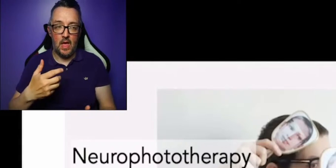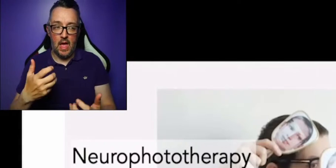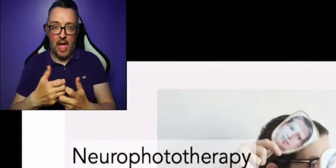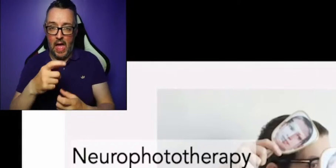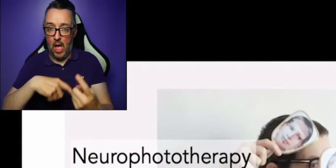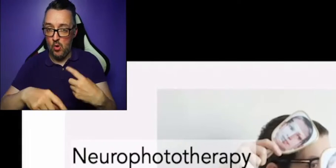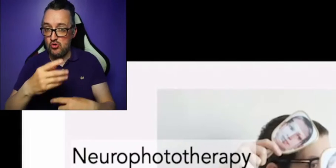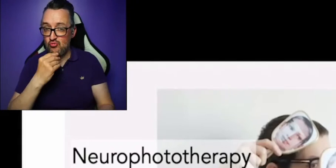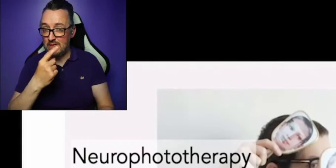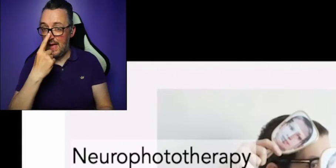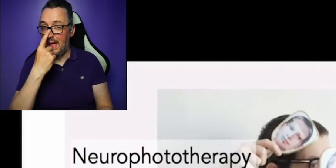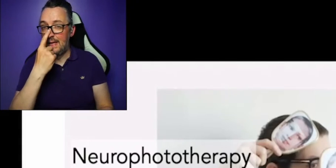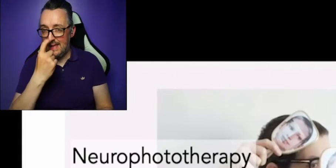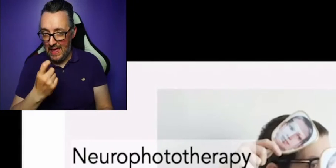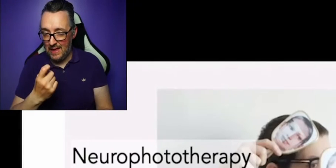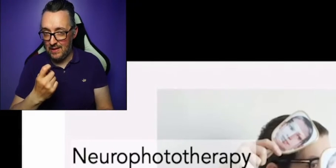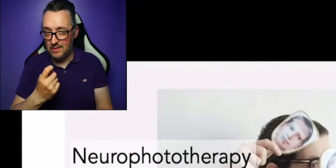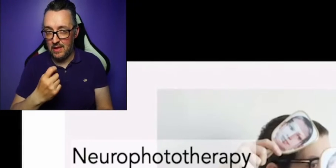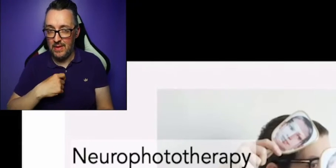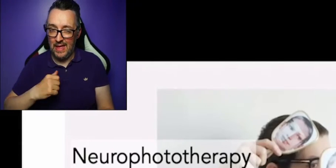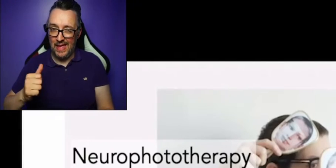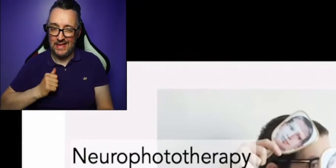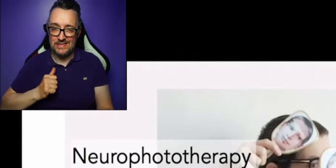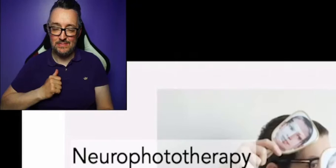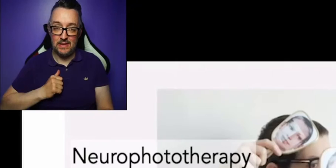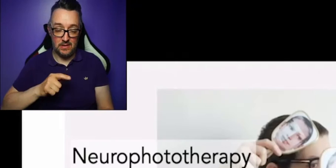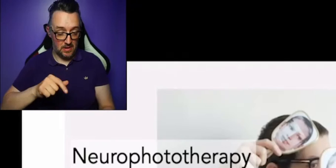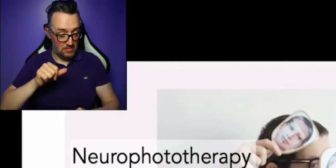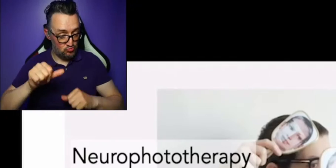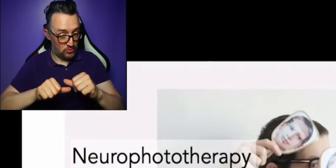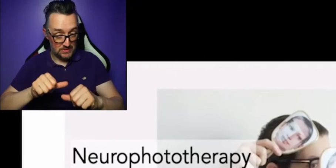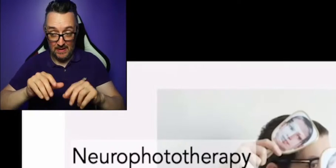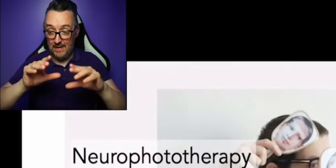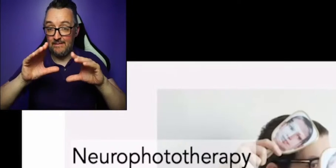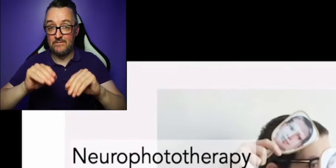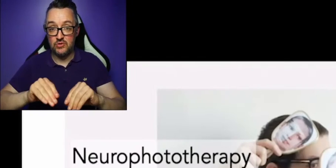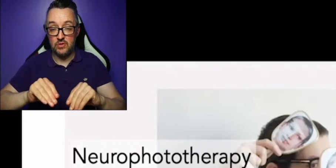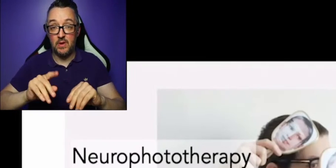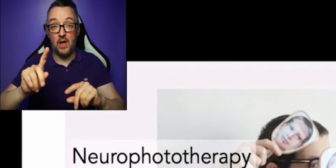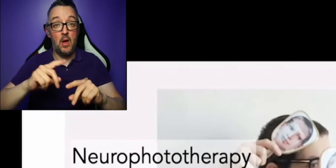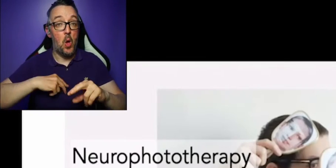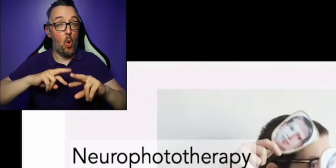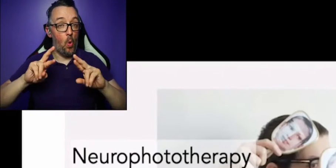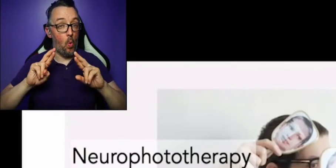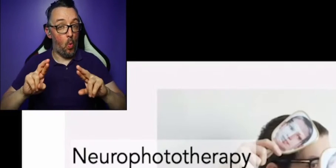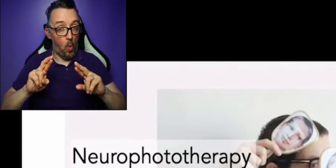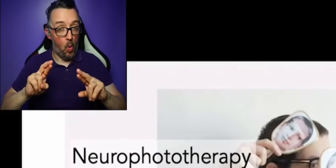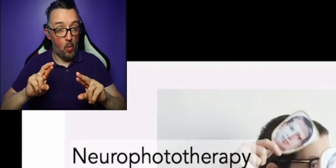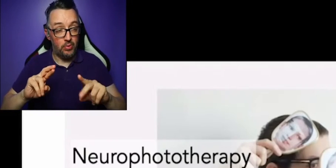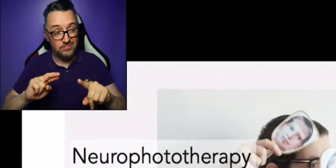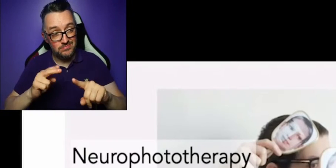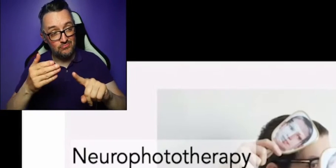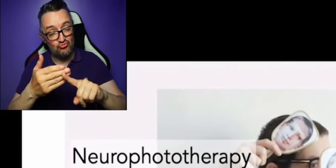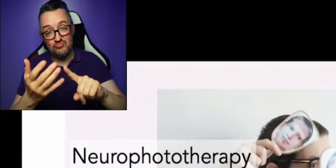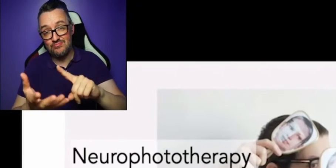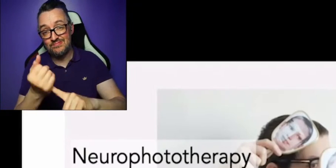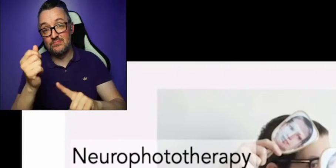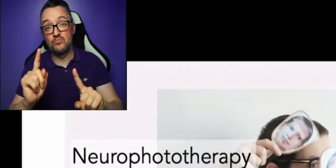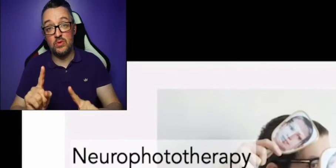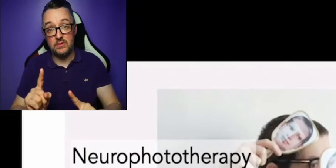be used by the close of that process. But my hope for it is that it